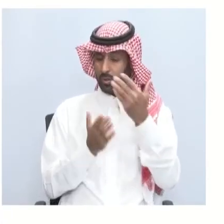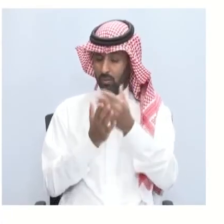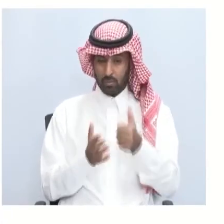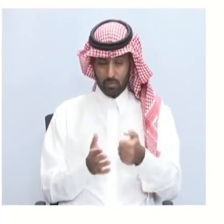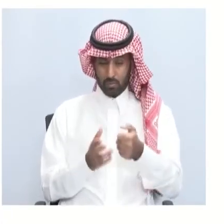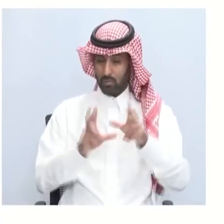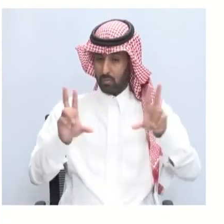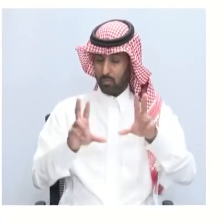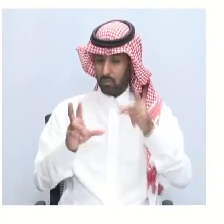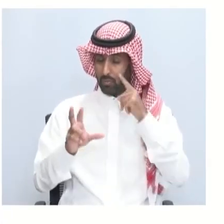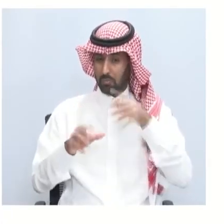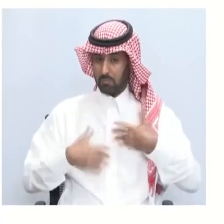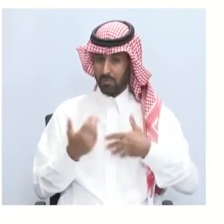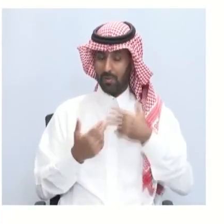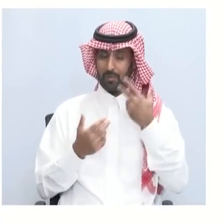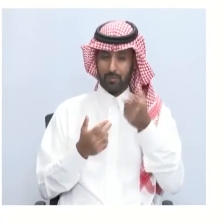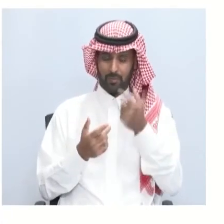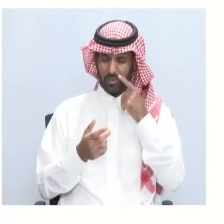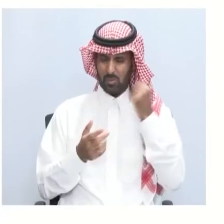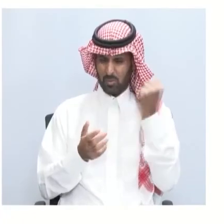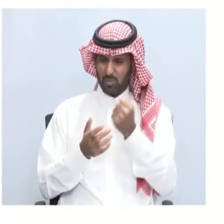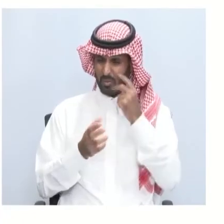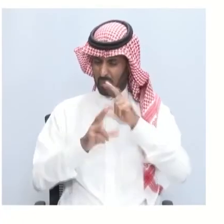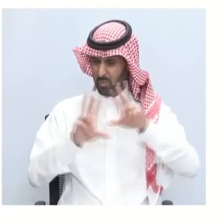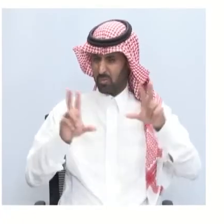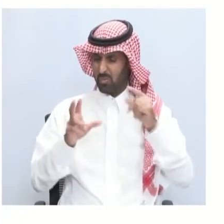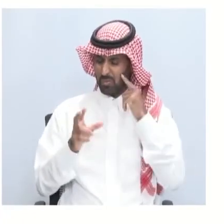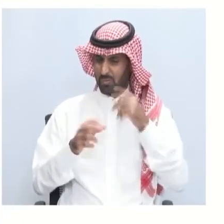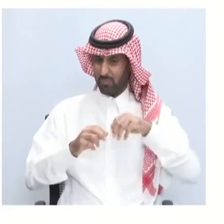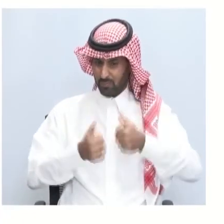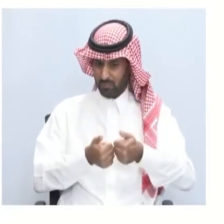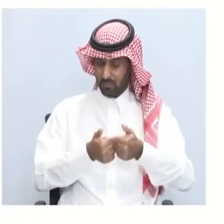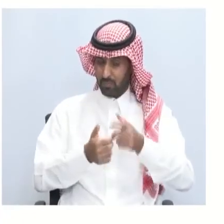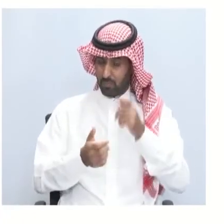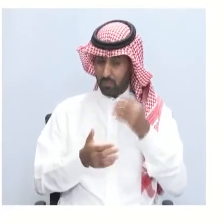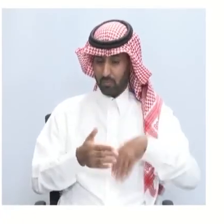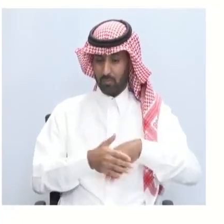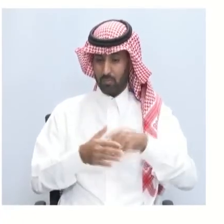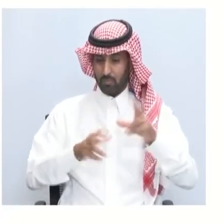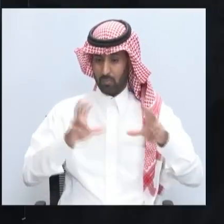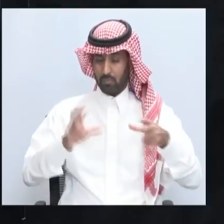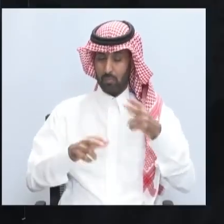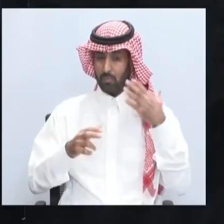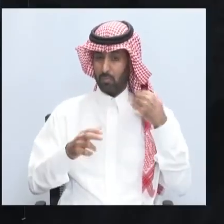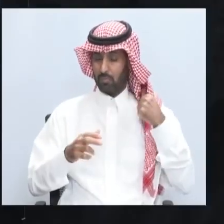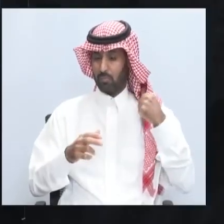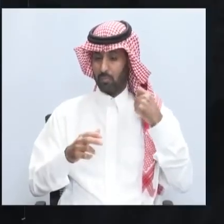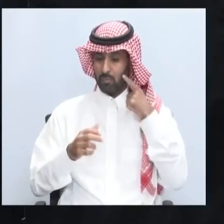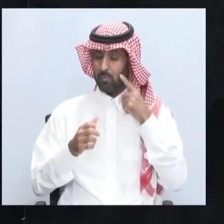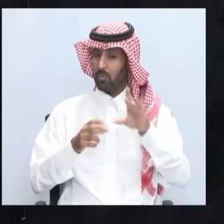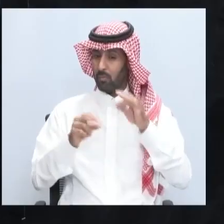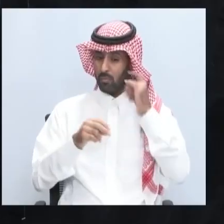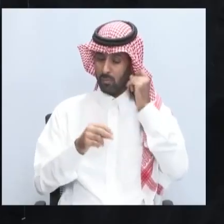is it? Is it a comedy? Is it a crime show? Maybe it's a sports show, etc. So you have many ideas to choose